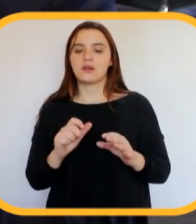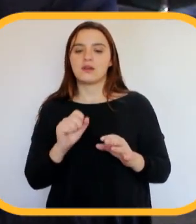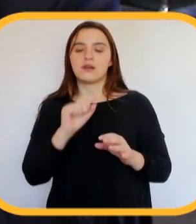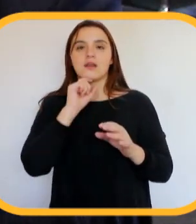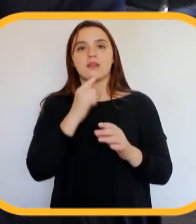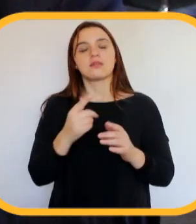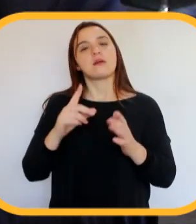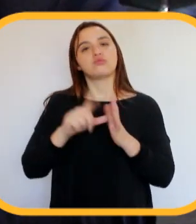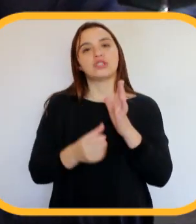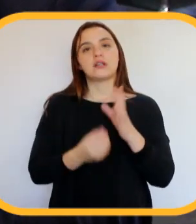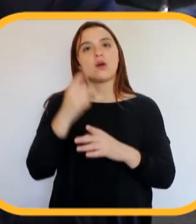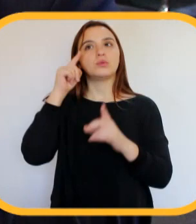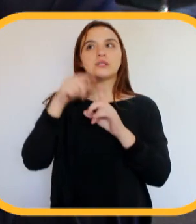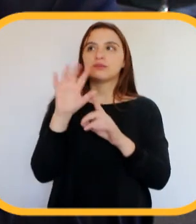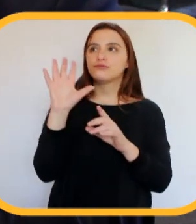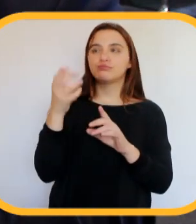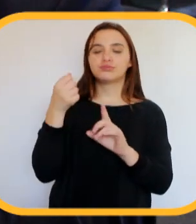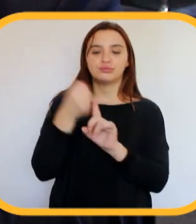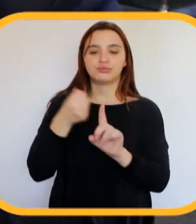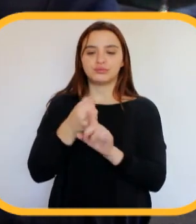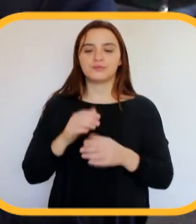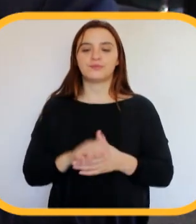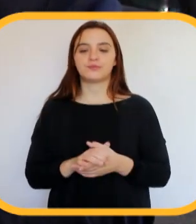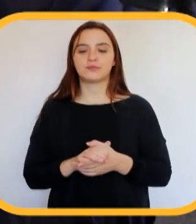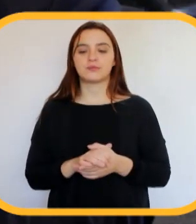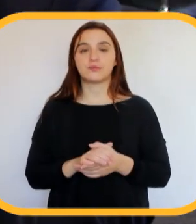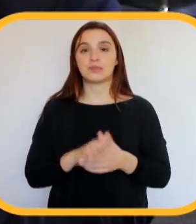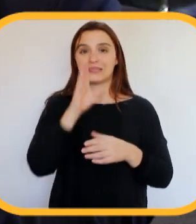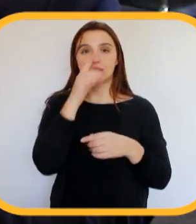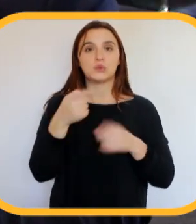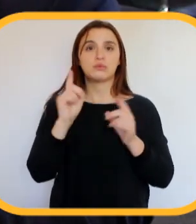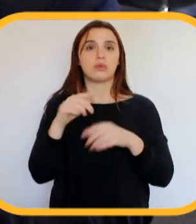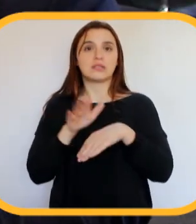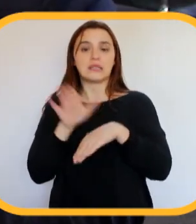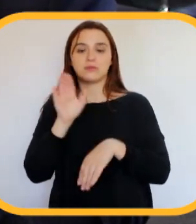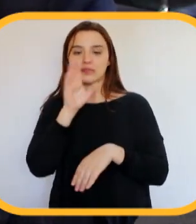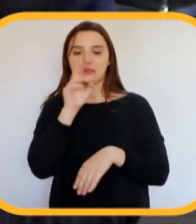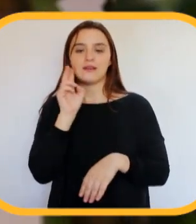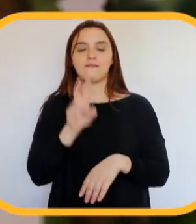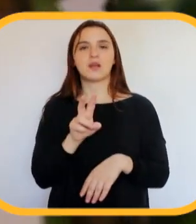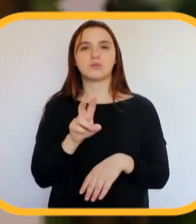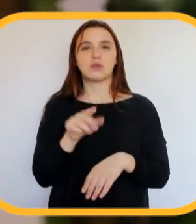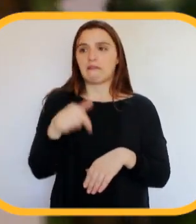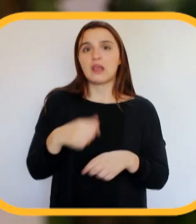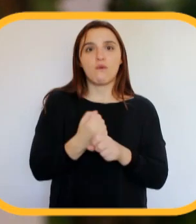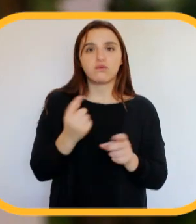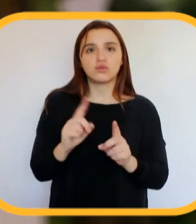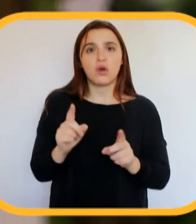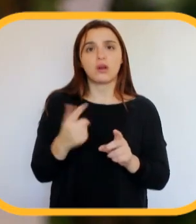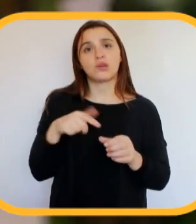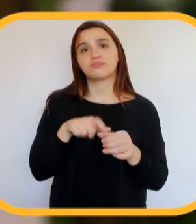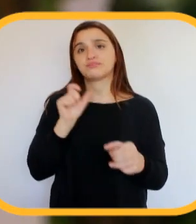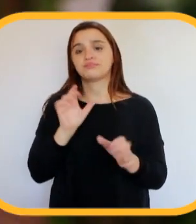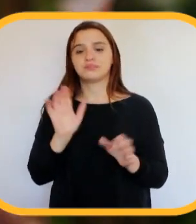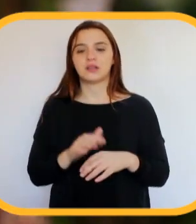to fight for climate actions. Otherwise, we are going to leave if we see this is not